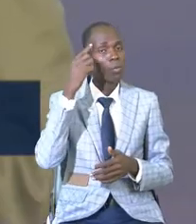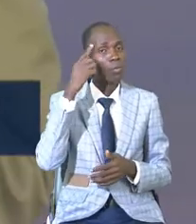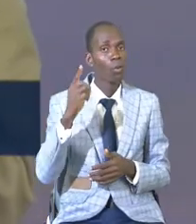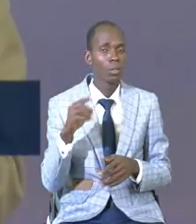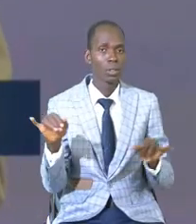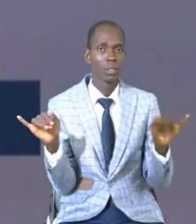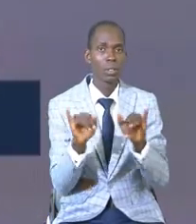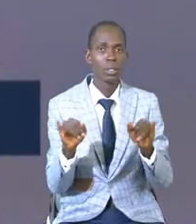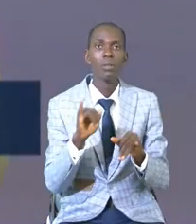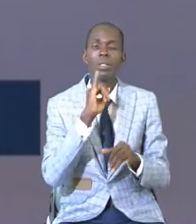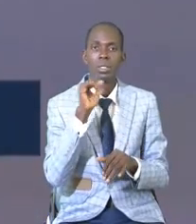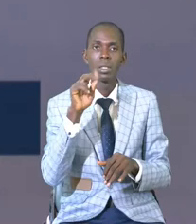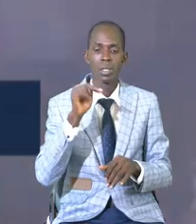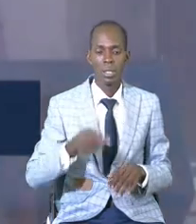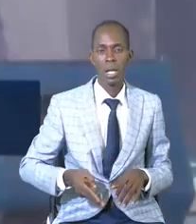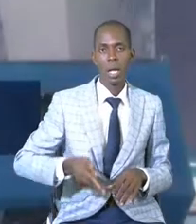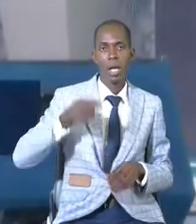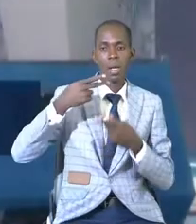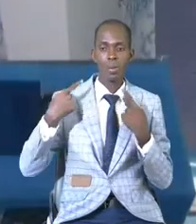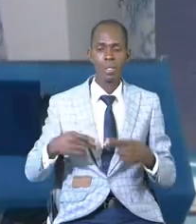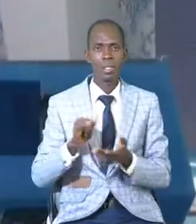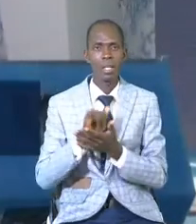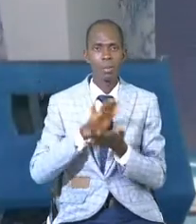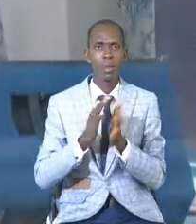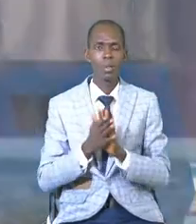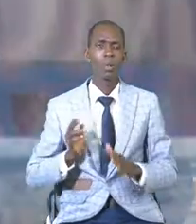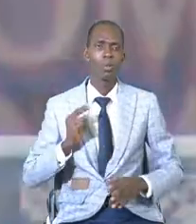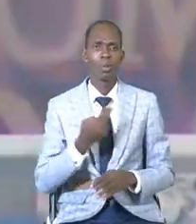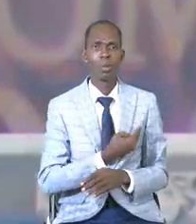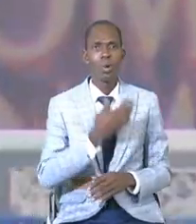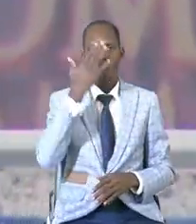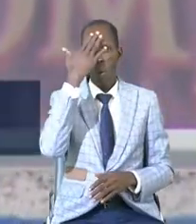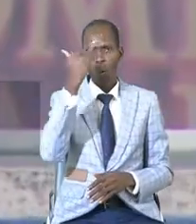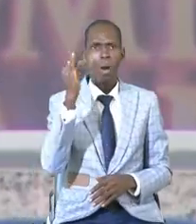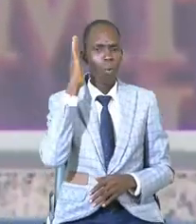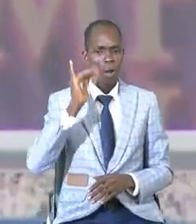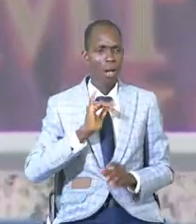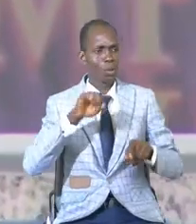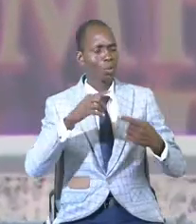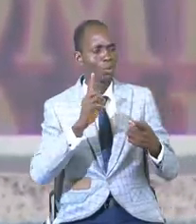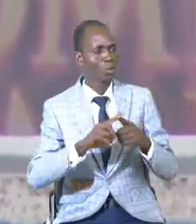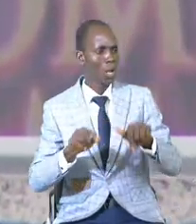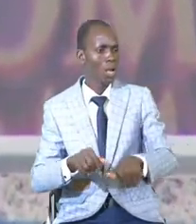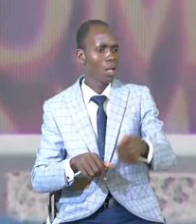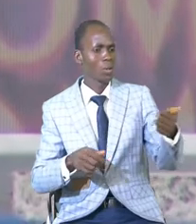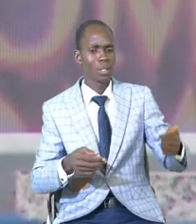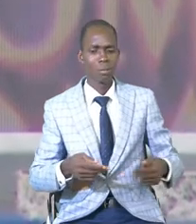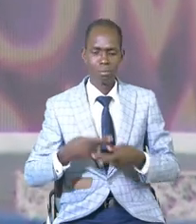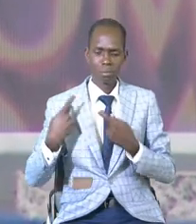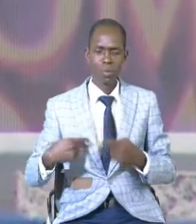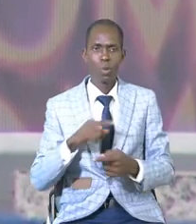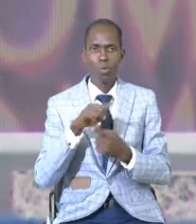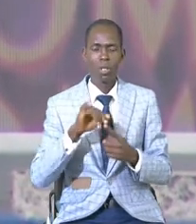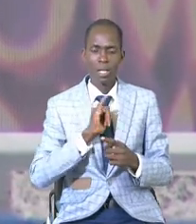priest became us. Why would I go to another priest when I have Jesus, the